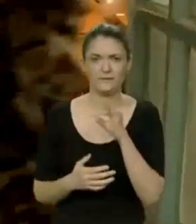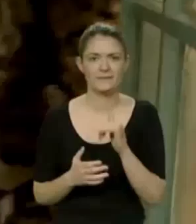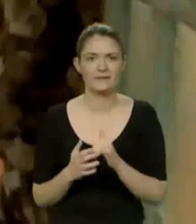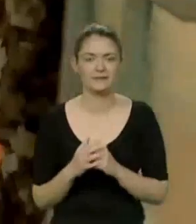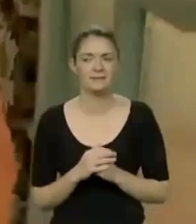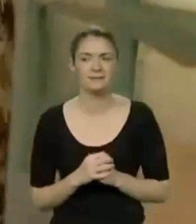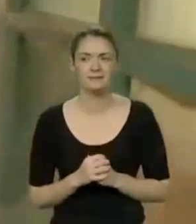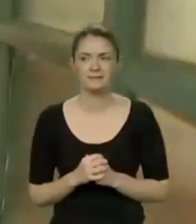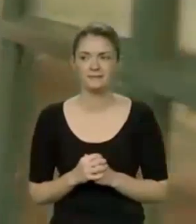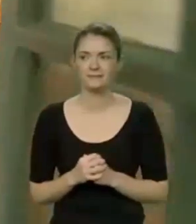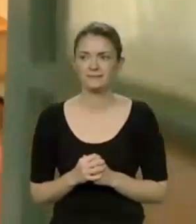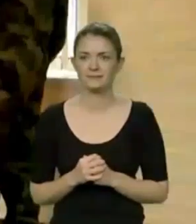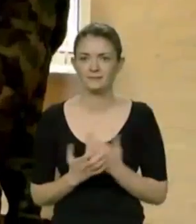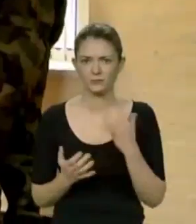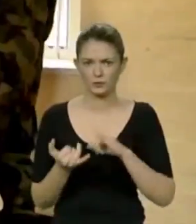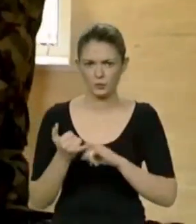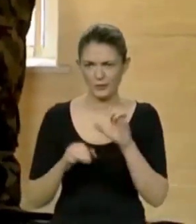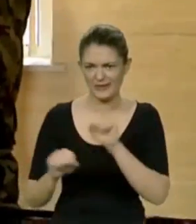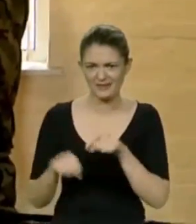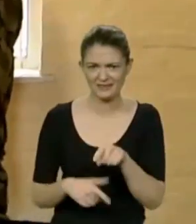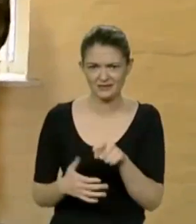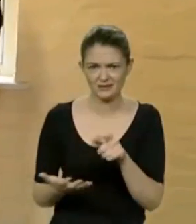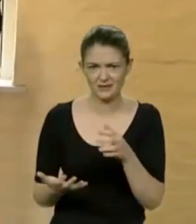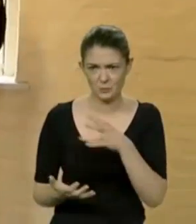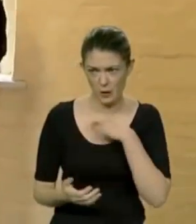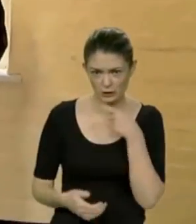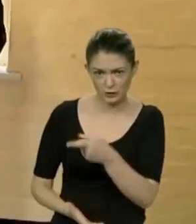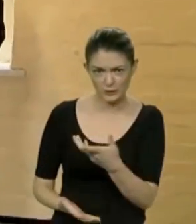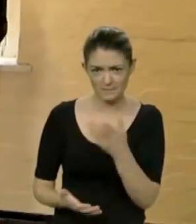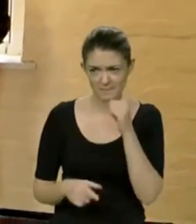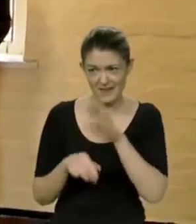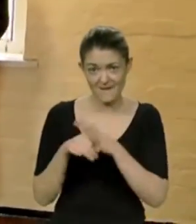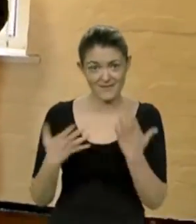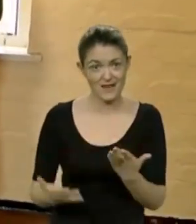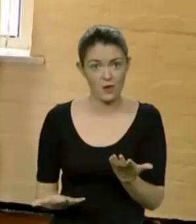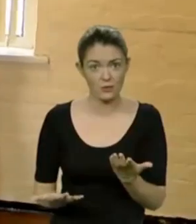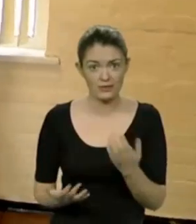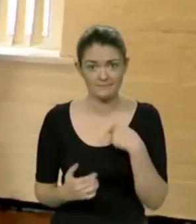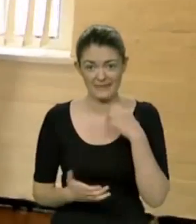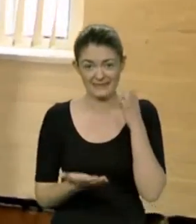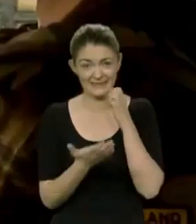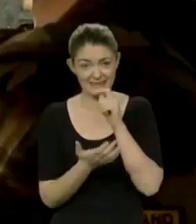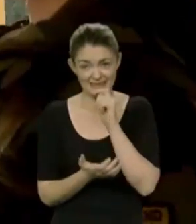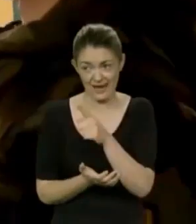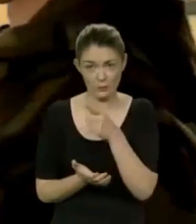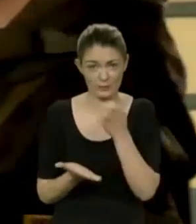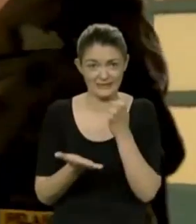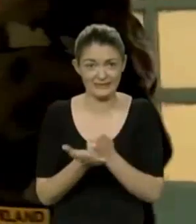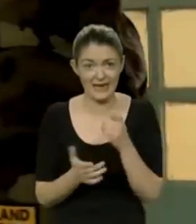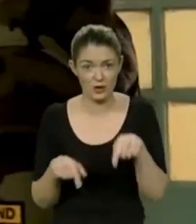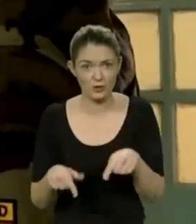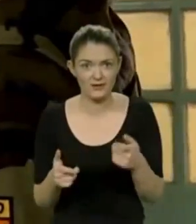Who cleaned this? Was it just you? Be very careful now. Tell me exactly who was here. Think about it if you need to for a